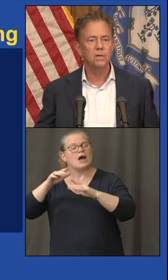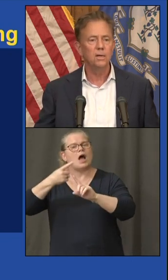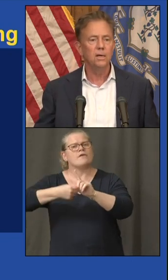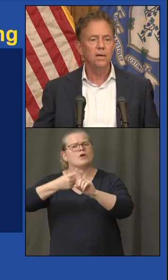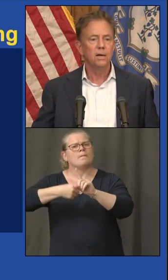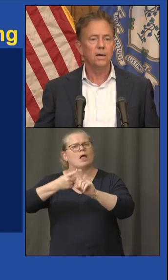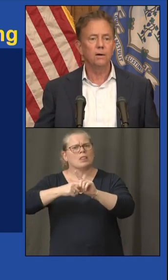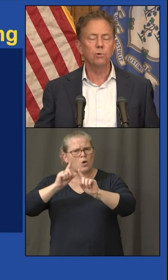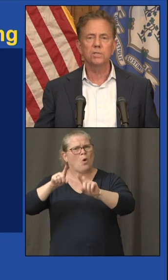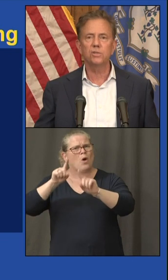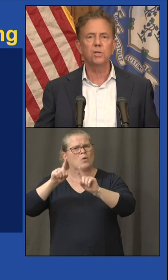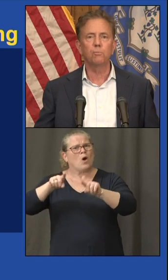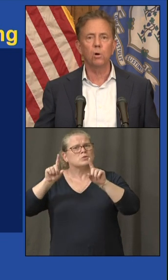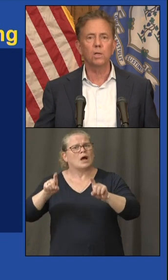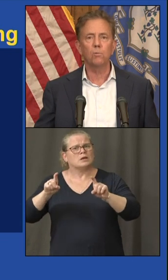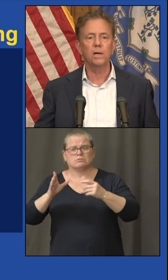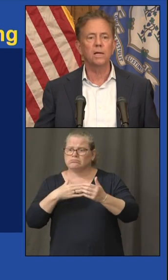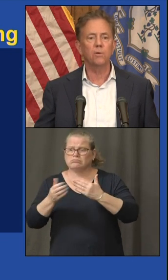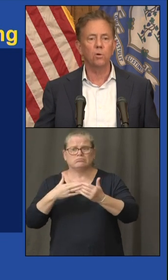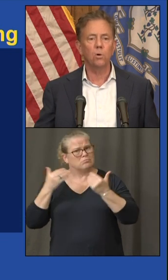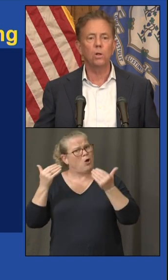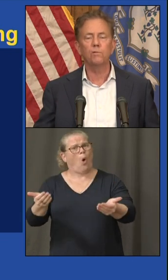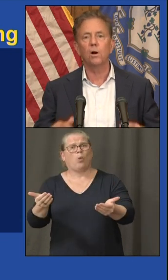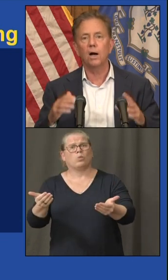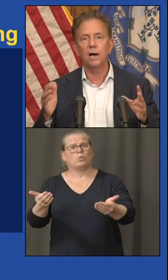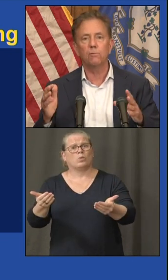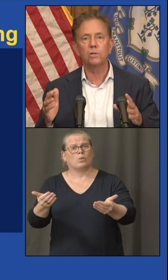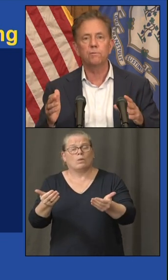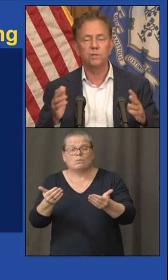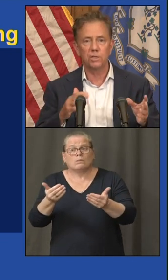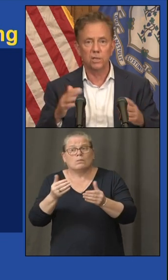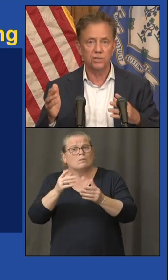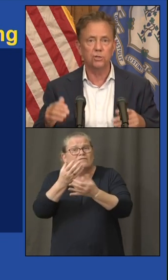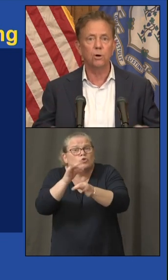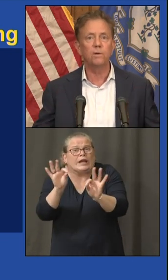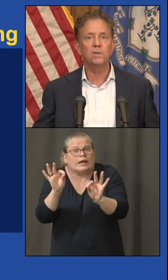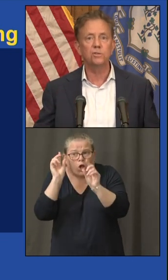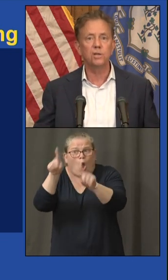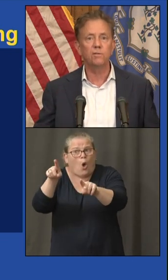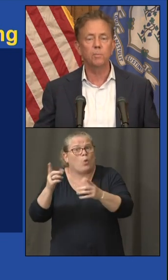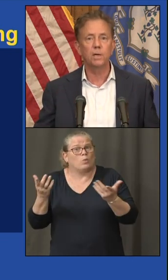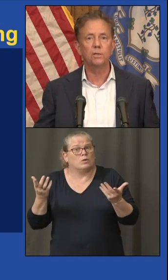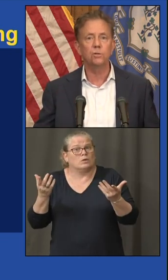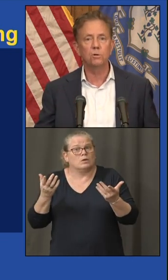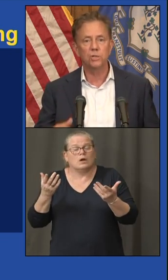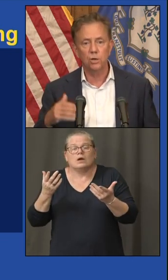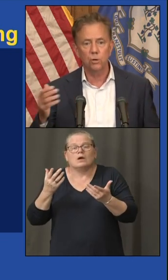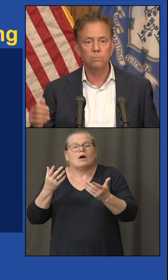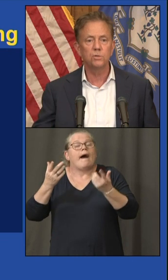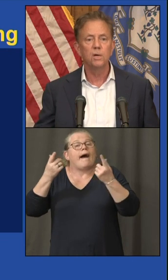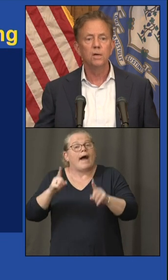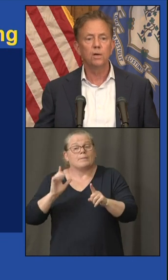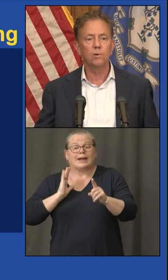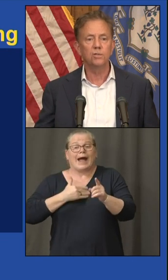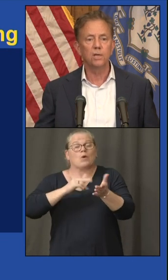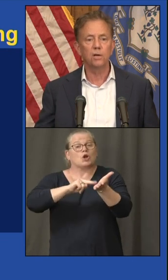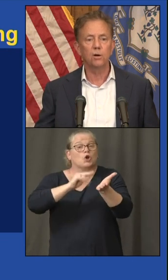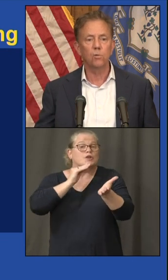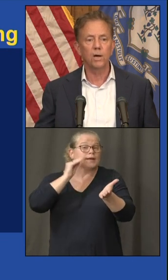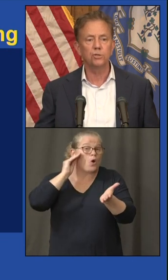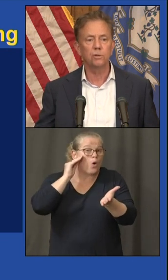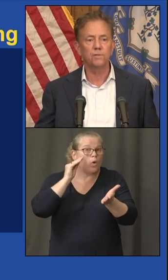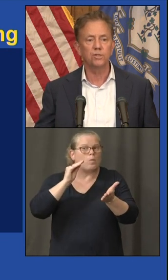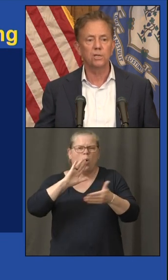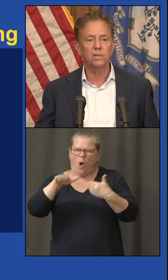cost. We're testing broadly right now in all of our high-risk facilities. We've tested everybody at the nursing homes, increasingly at